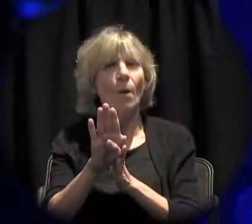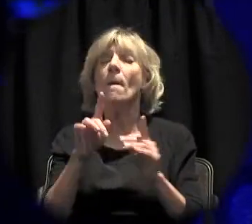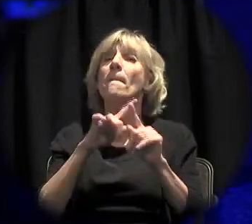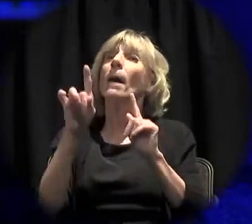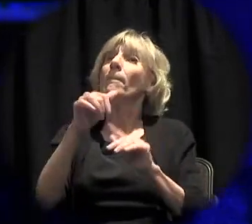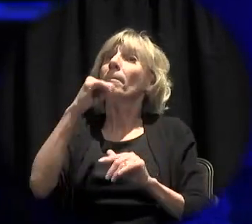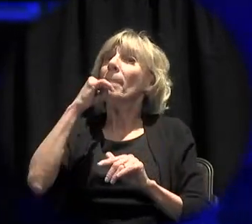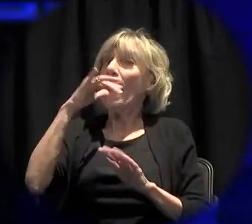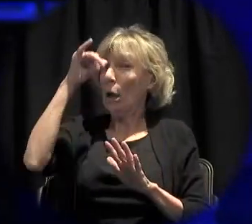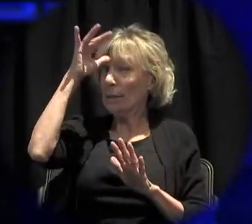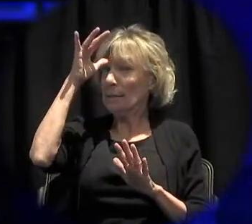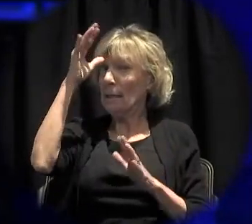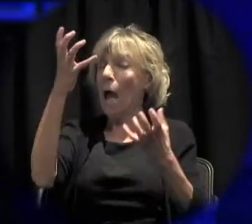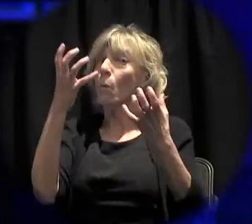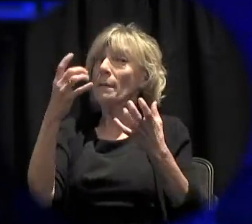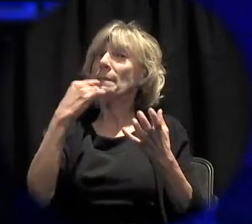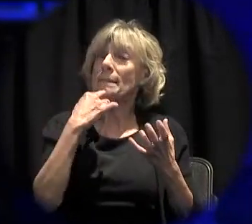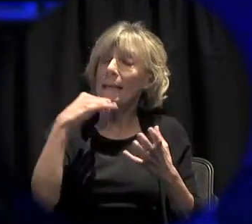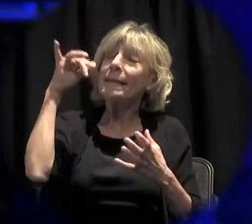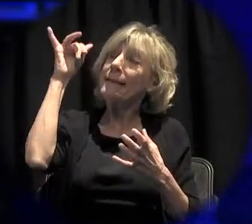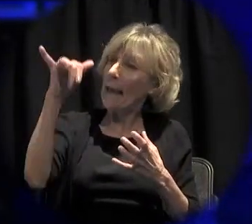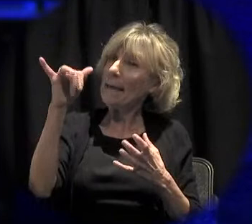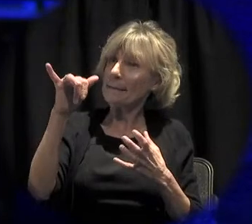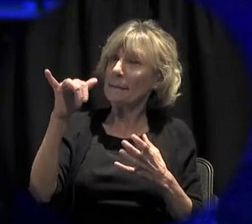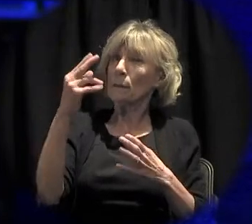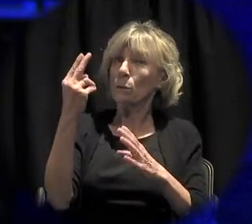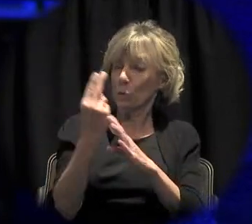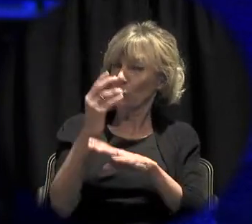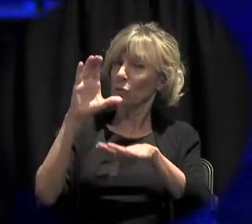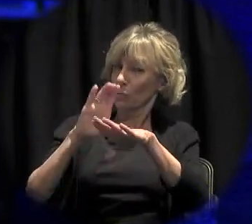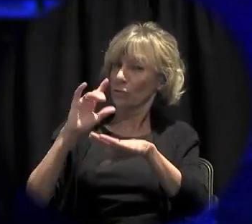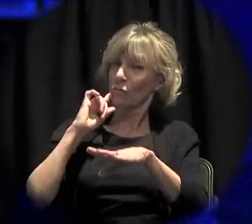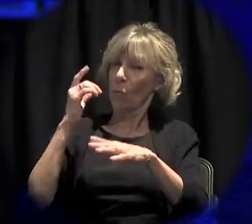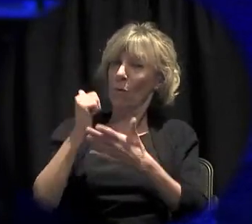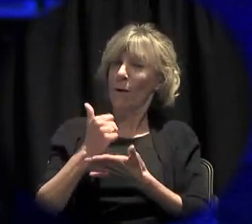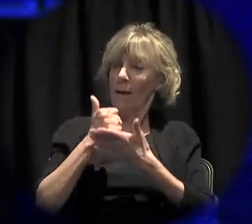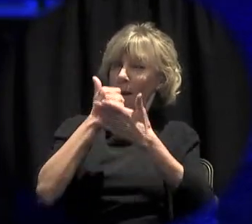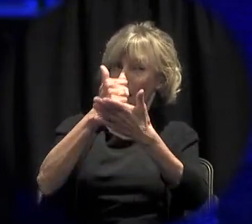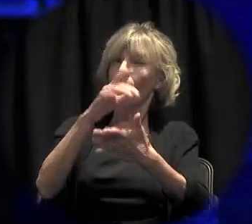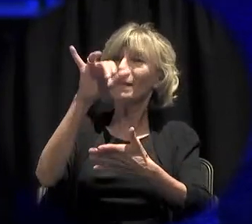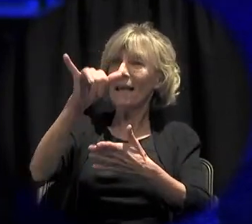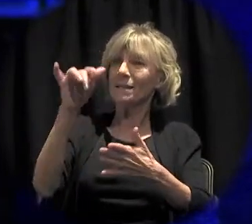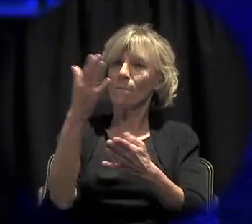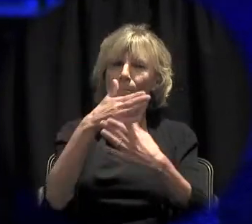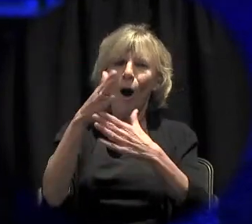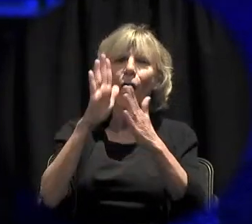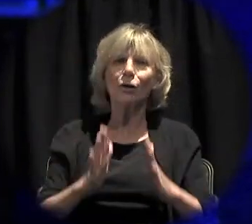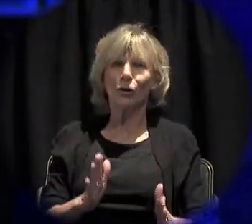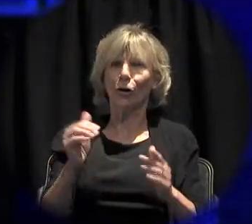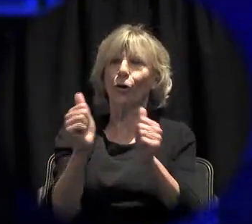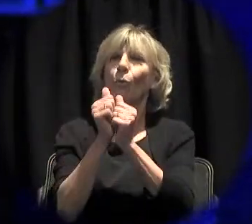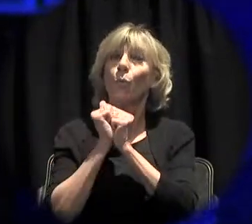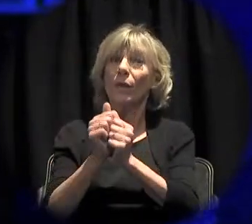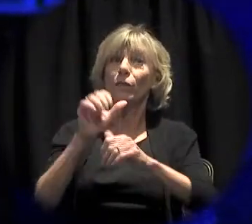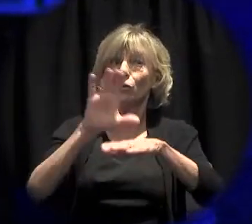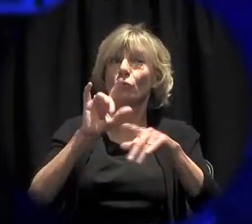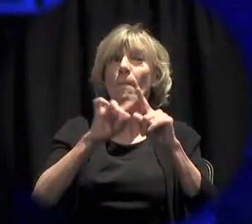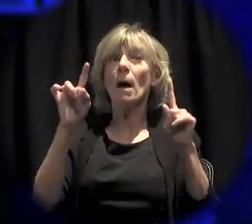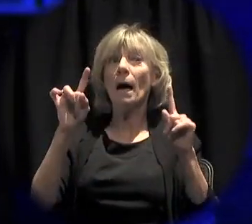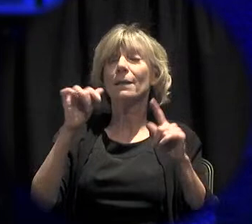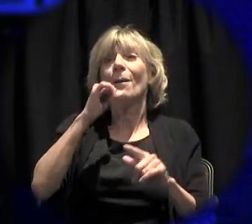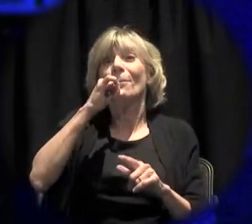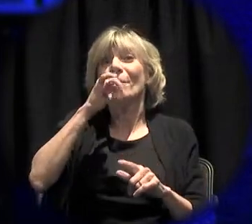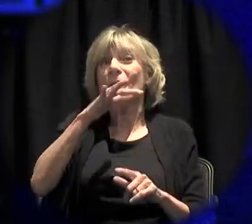want to say, yes, use the church to help. Partner with the church. But we as parents are